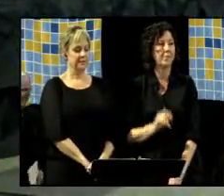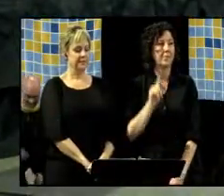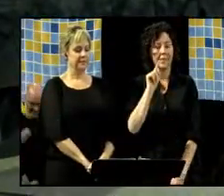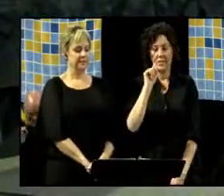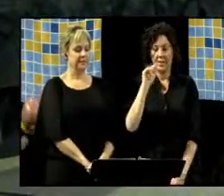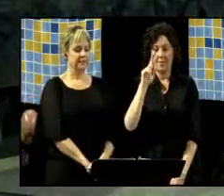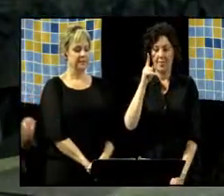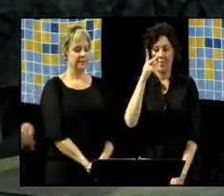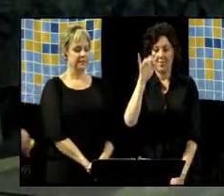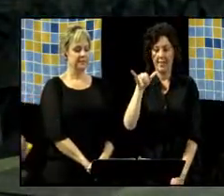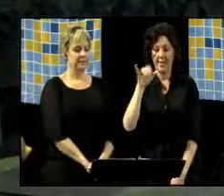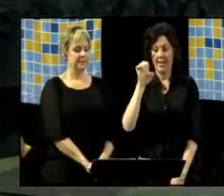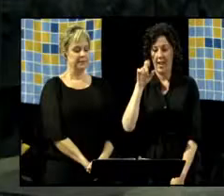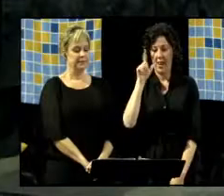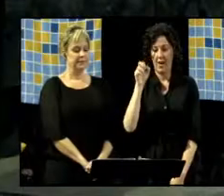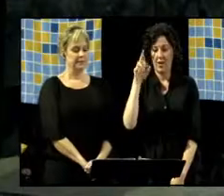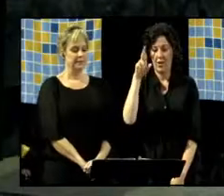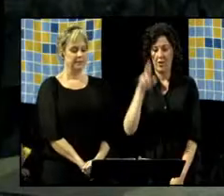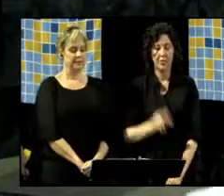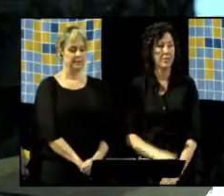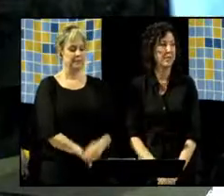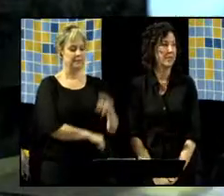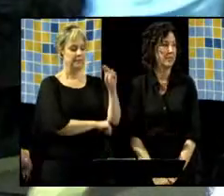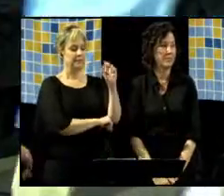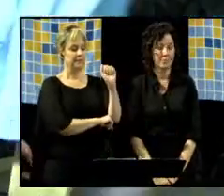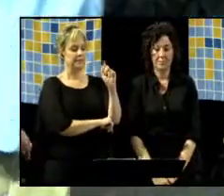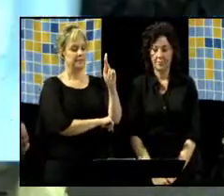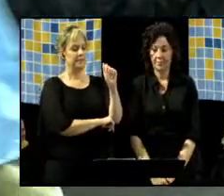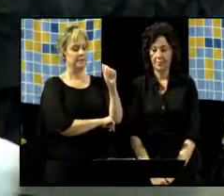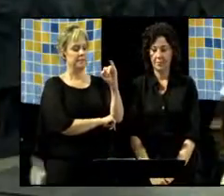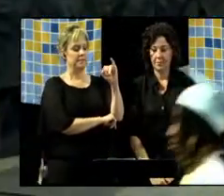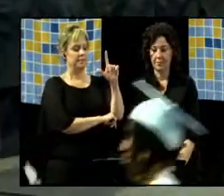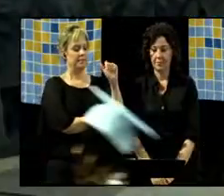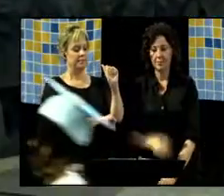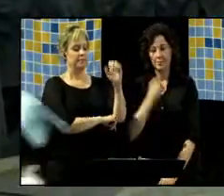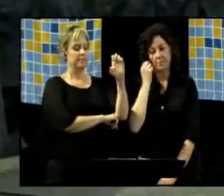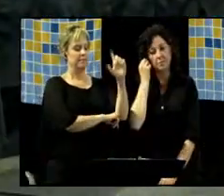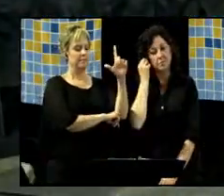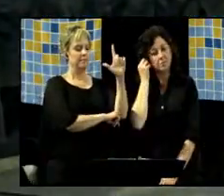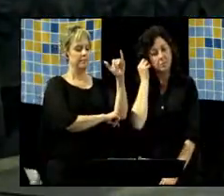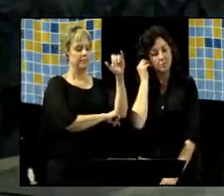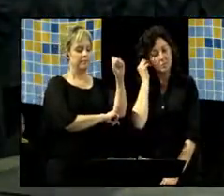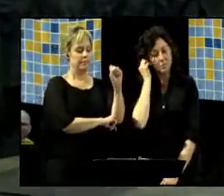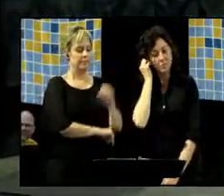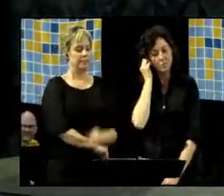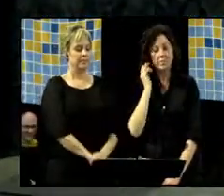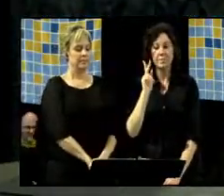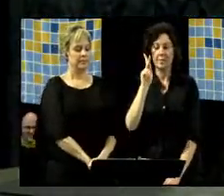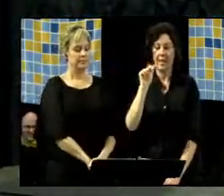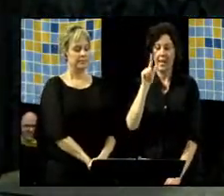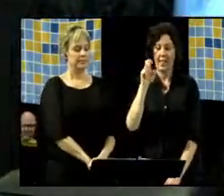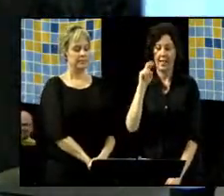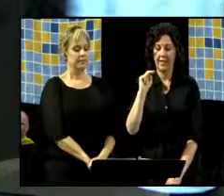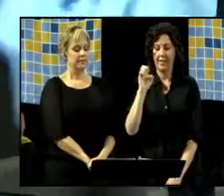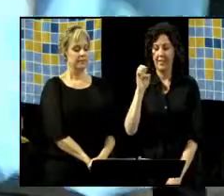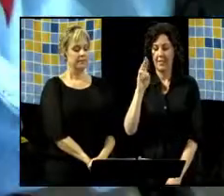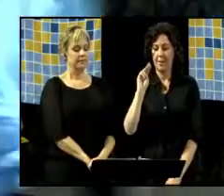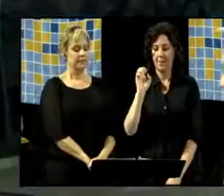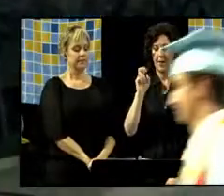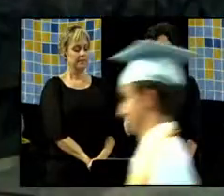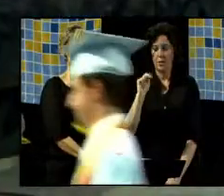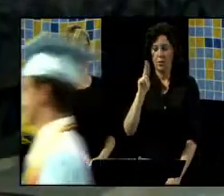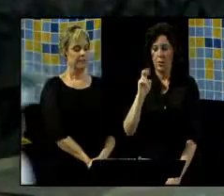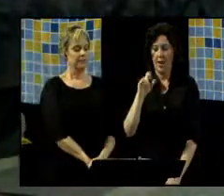Timothy Peyton Eller. Nikayla Nichelle Ellis. Kaylin Della Emanuele.